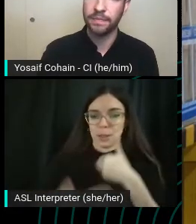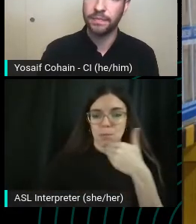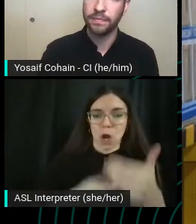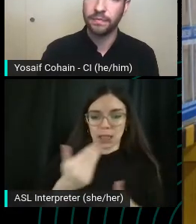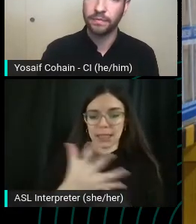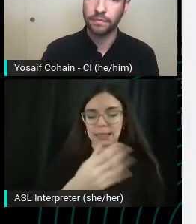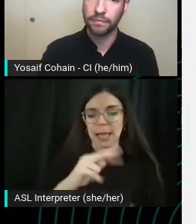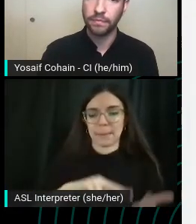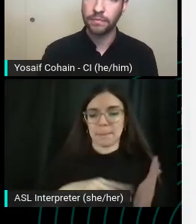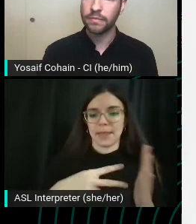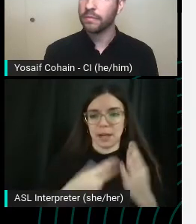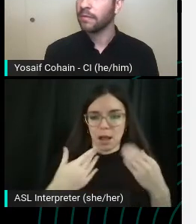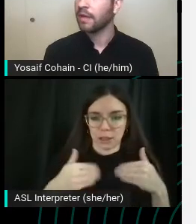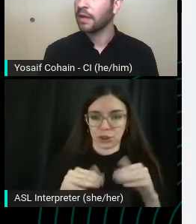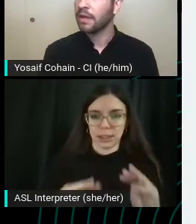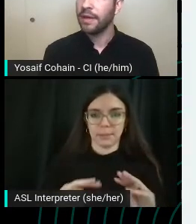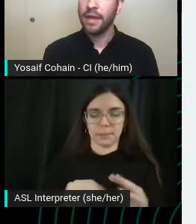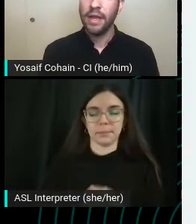methodology.